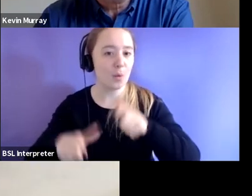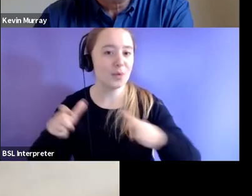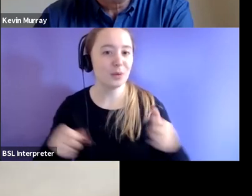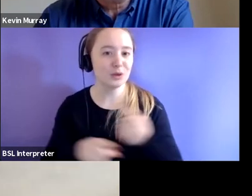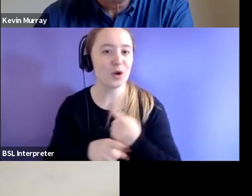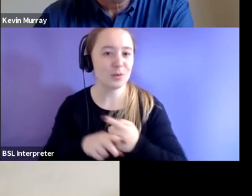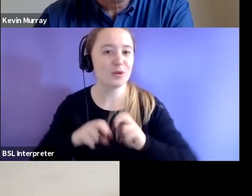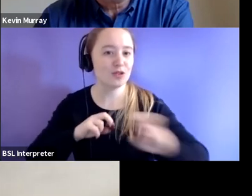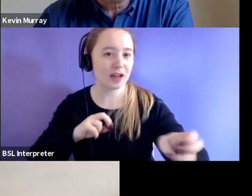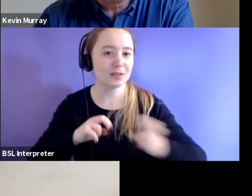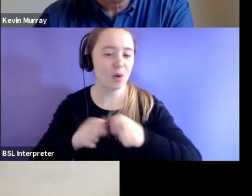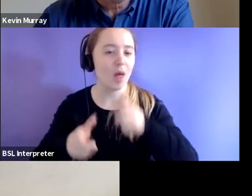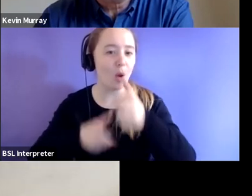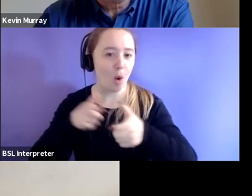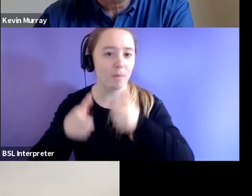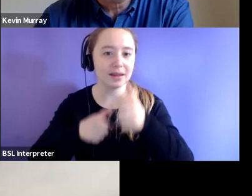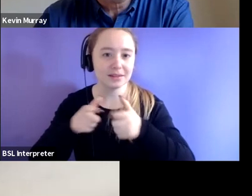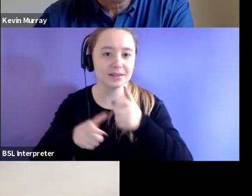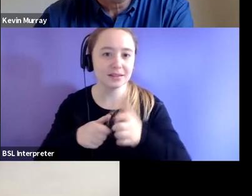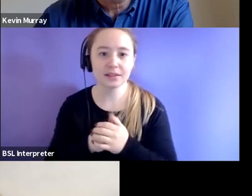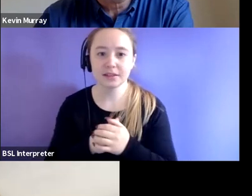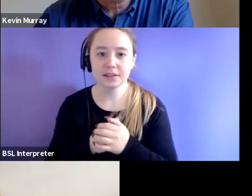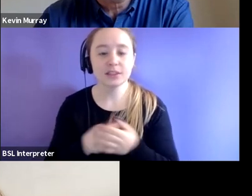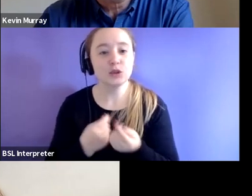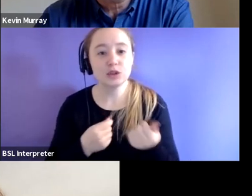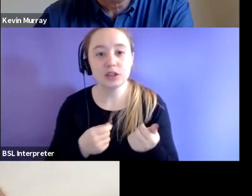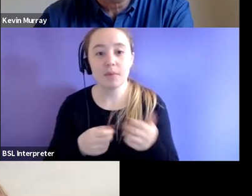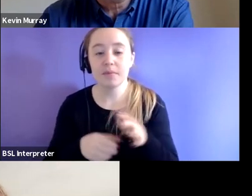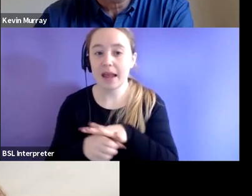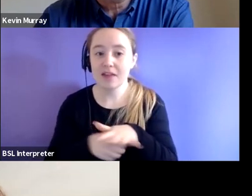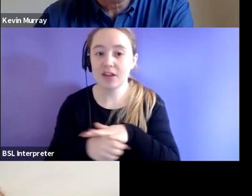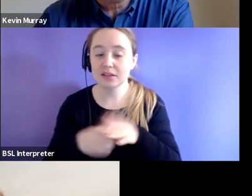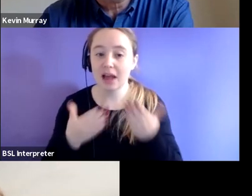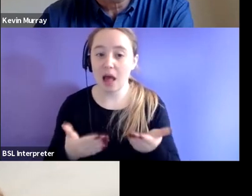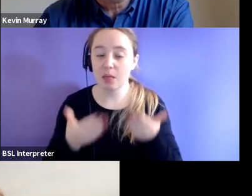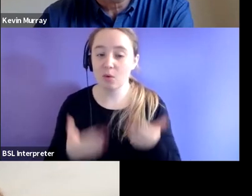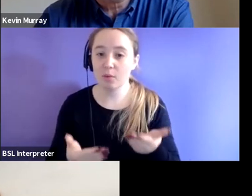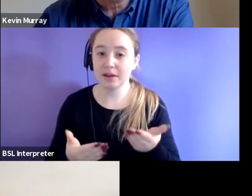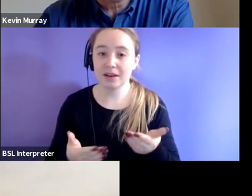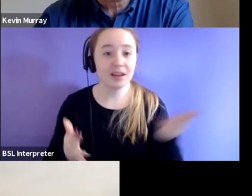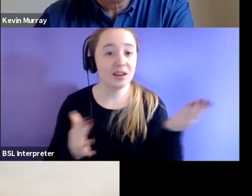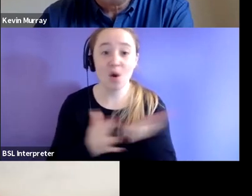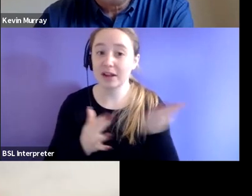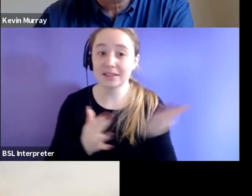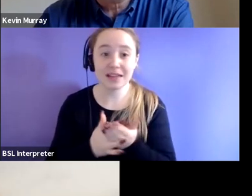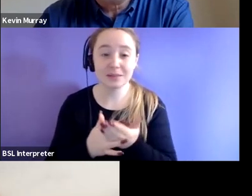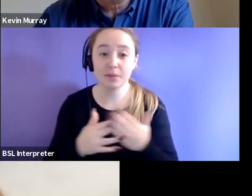today. Obviously, there are areas just now, we hear it all the time from our members about inaccessible transport, whether that's physically